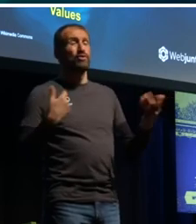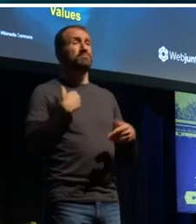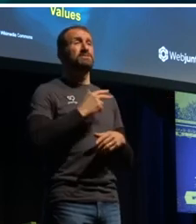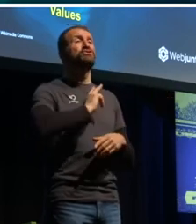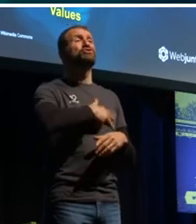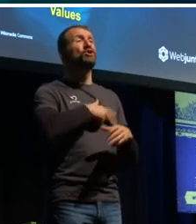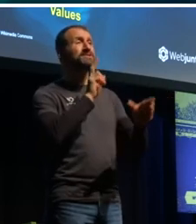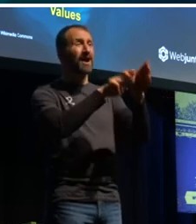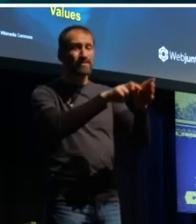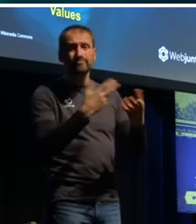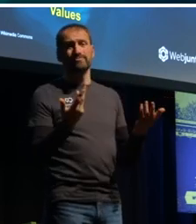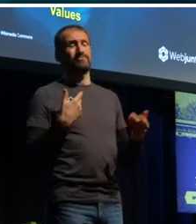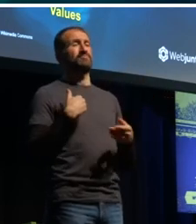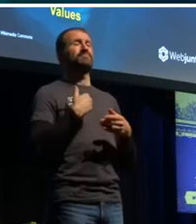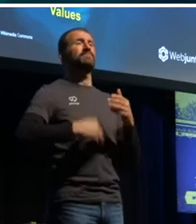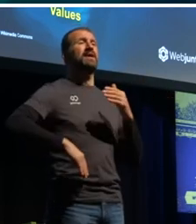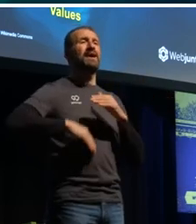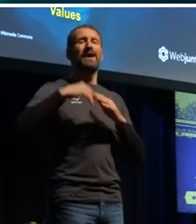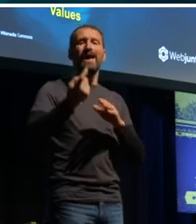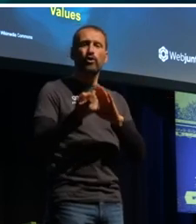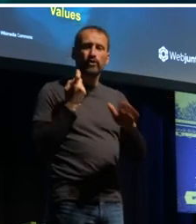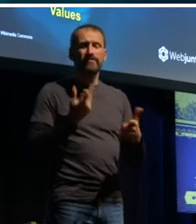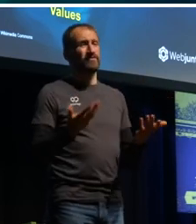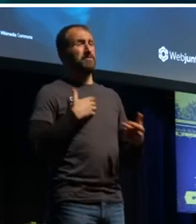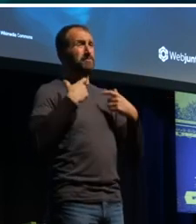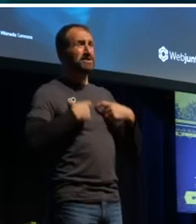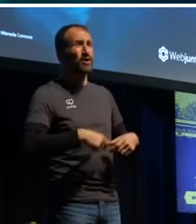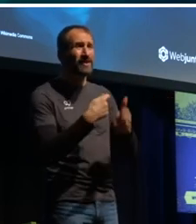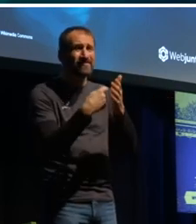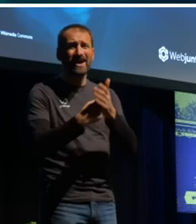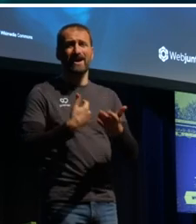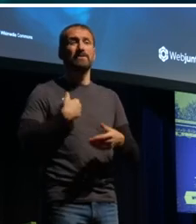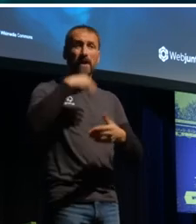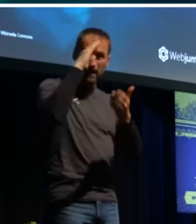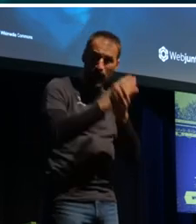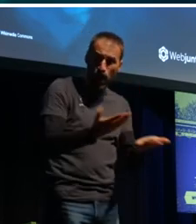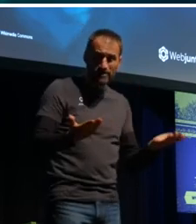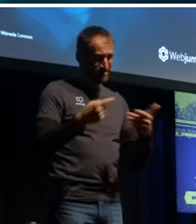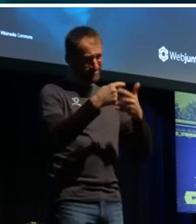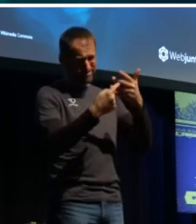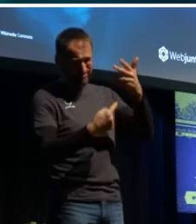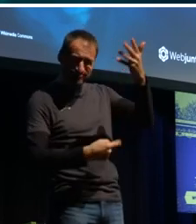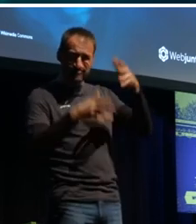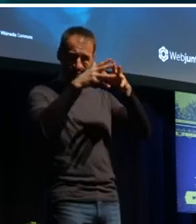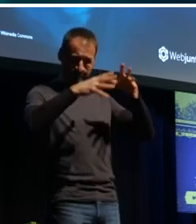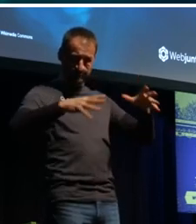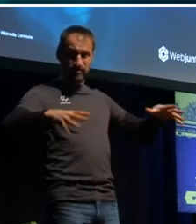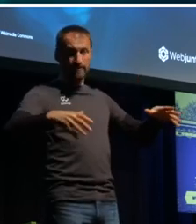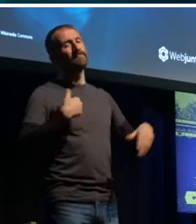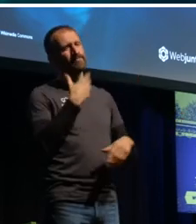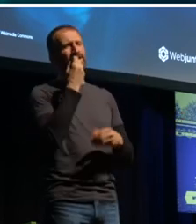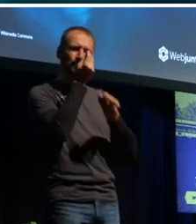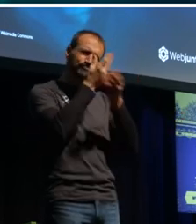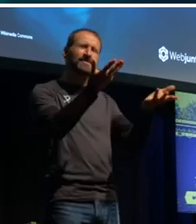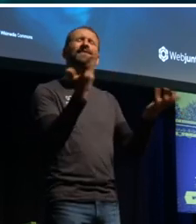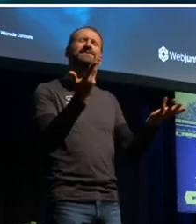social class, your ethnicity, and your personal values and beliefs. So I want to tell you a little bit about what's below my waterline,